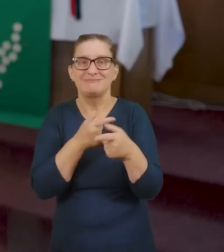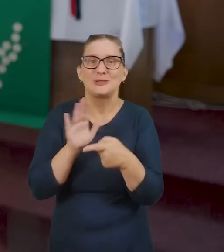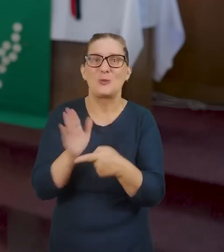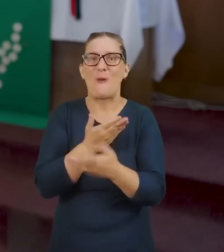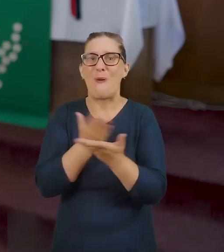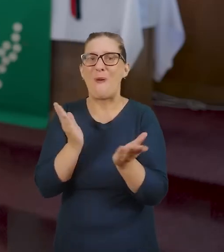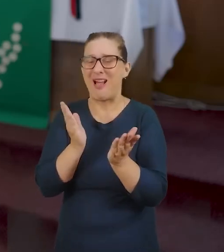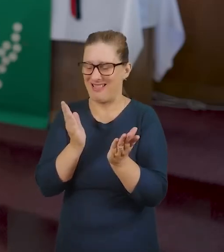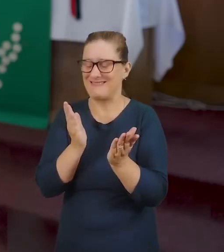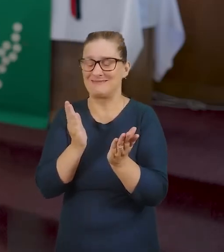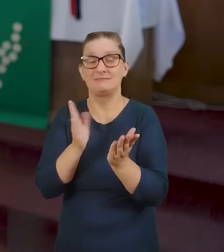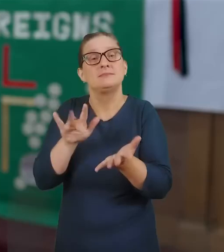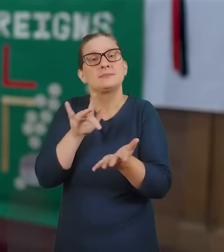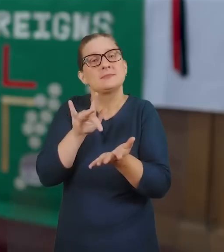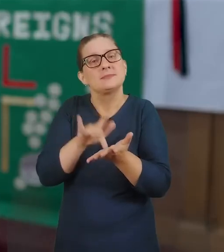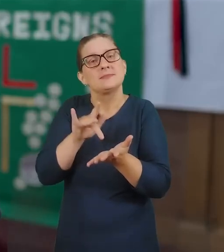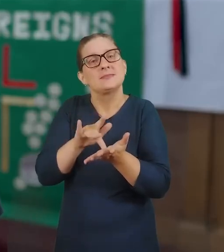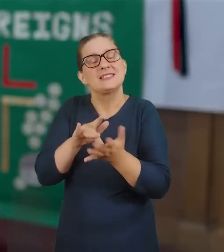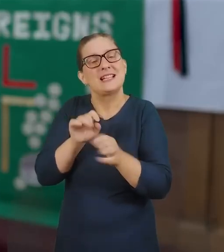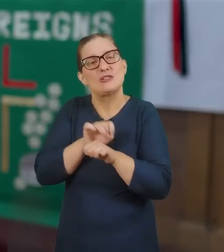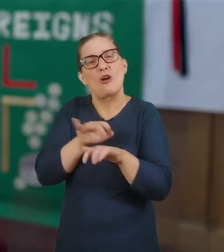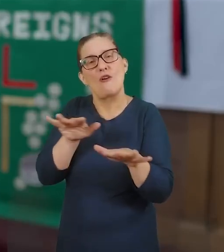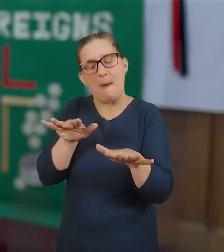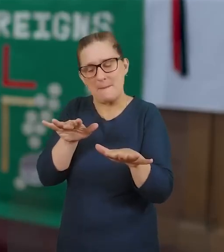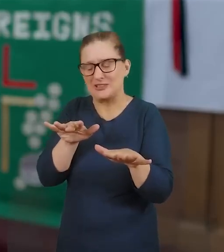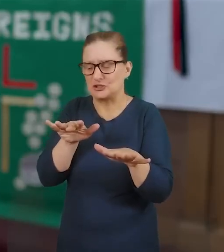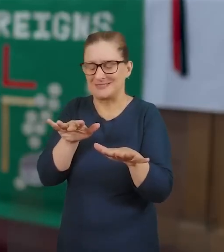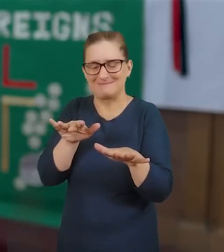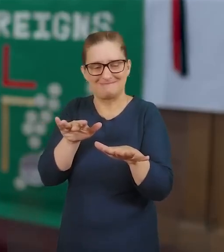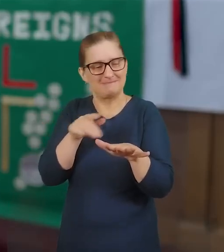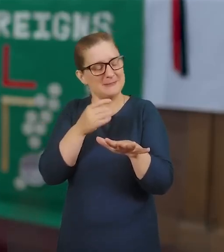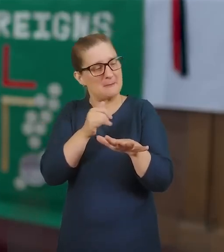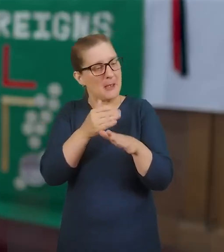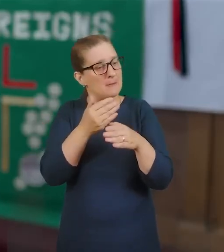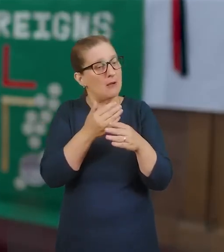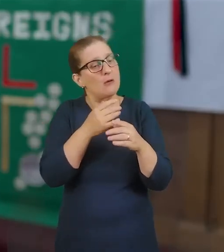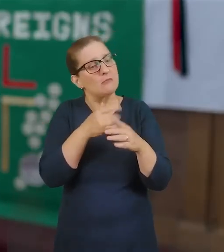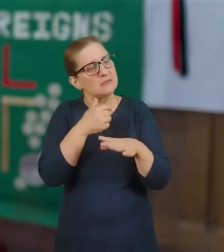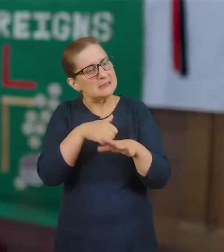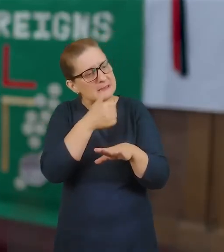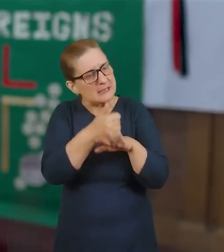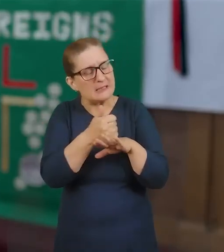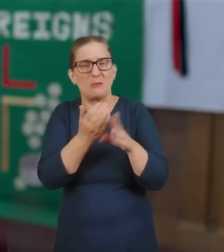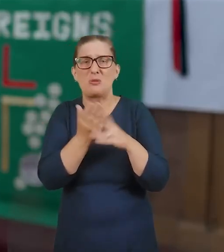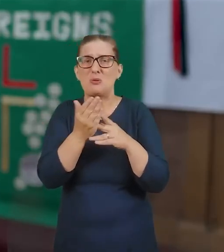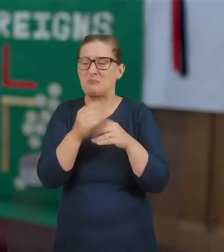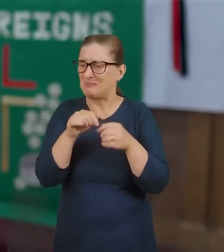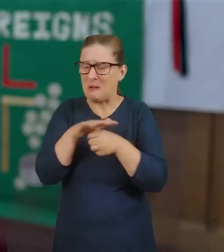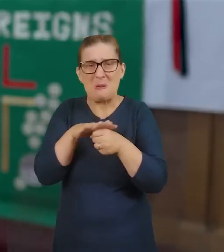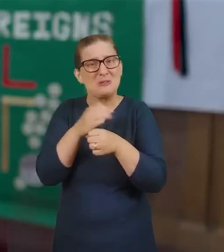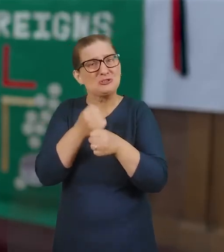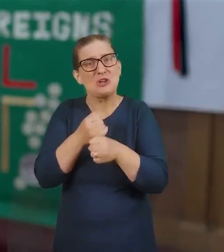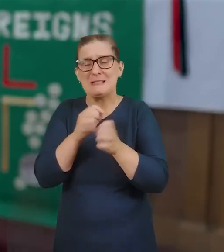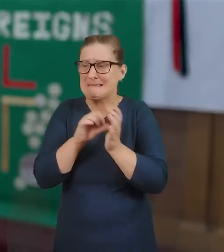of Jesus Christ to all. Centres of mission usually work in estates where existing models of church have struggled.